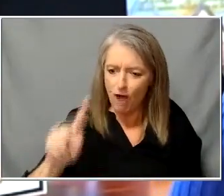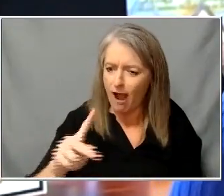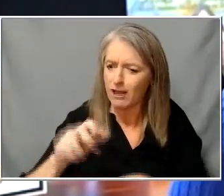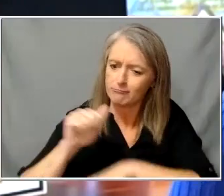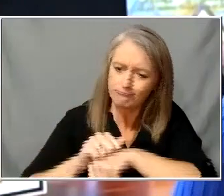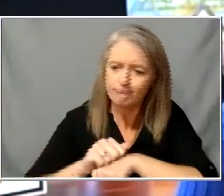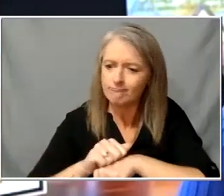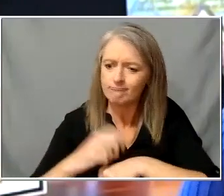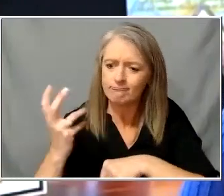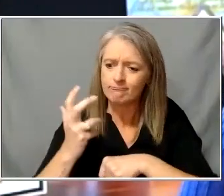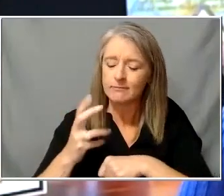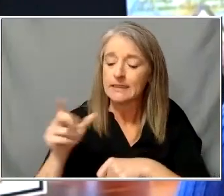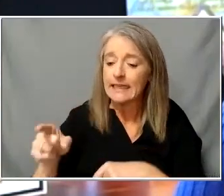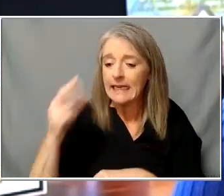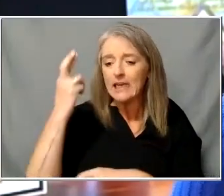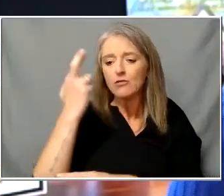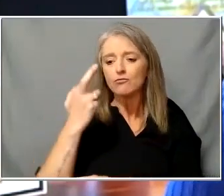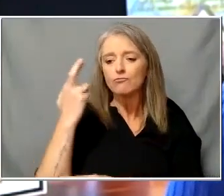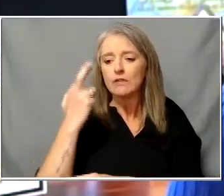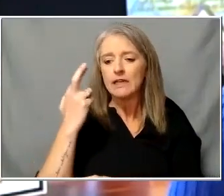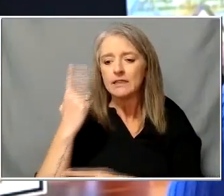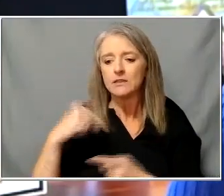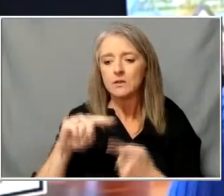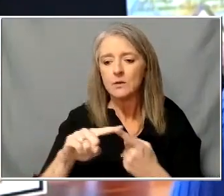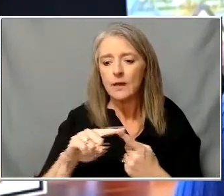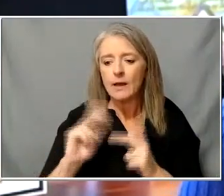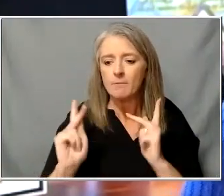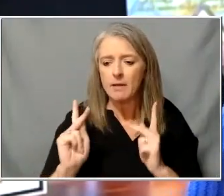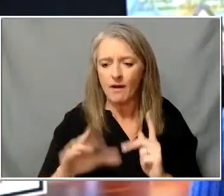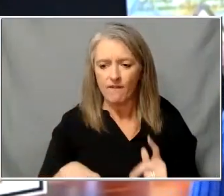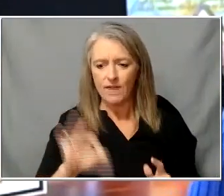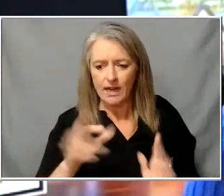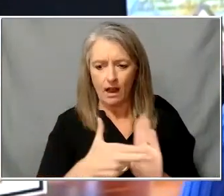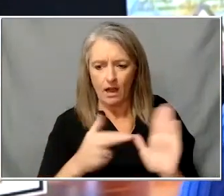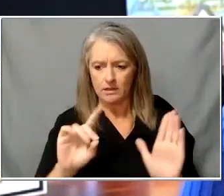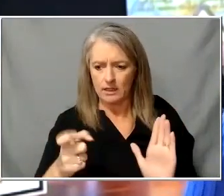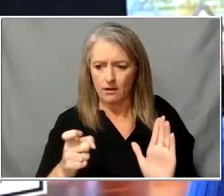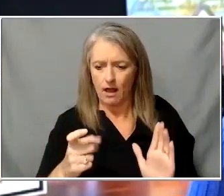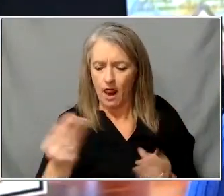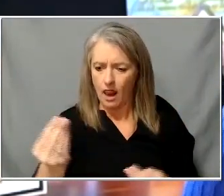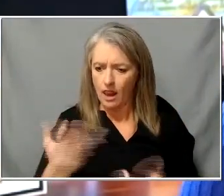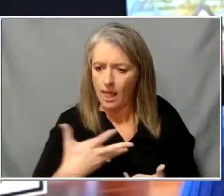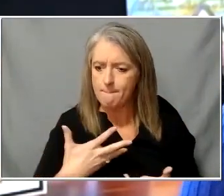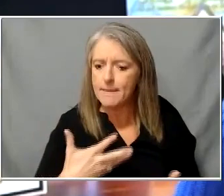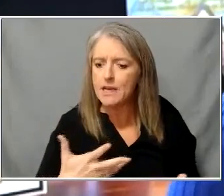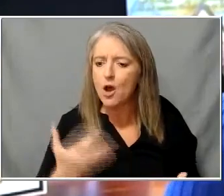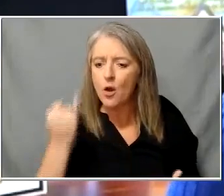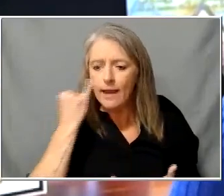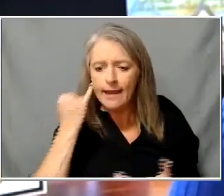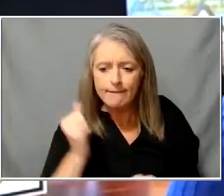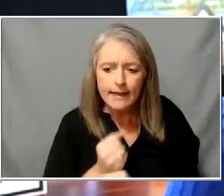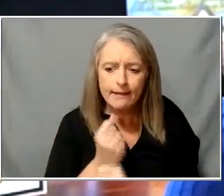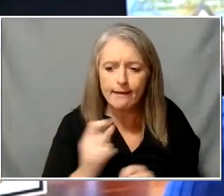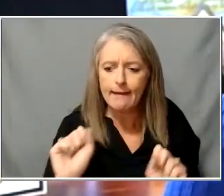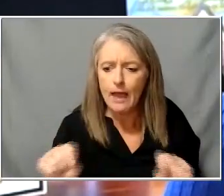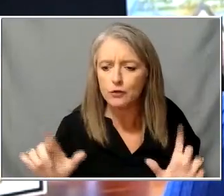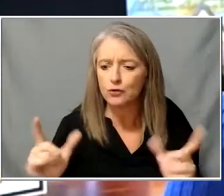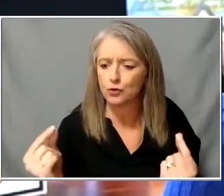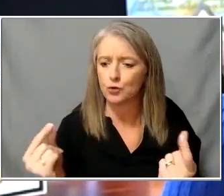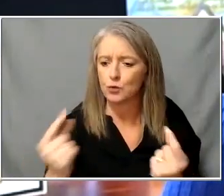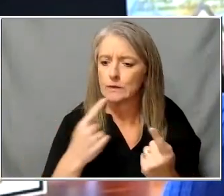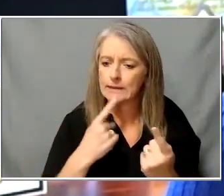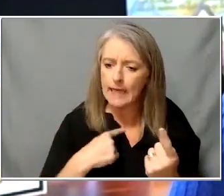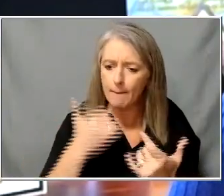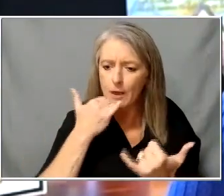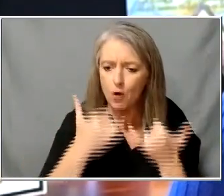And he realized when, people would find out I was diagnosed, they would say, let me know if there's anything I can do. Tell me,